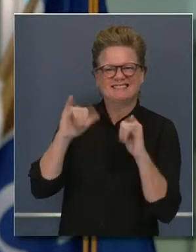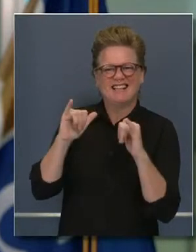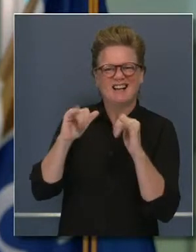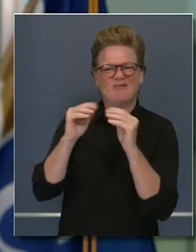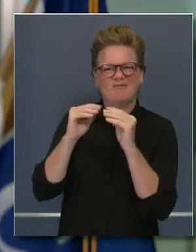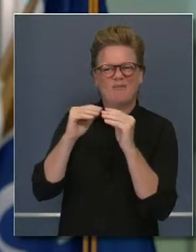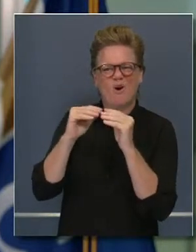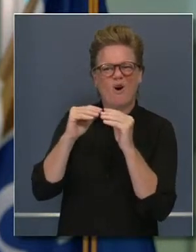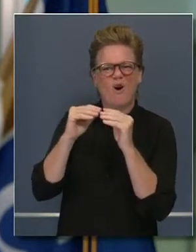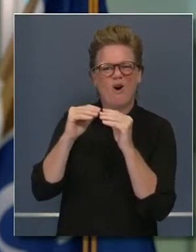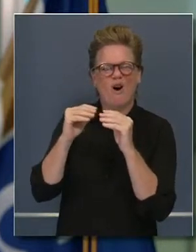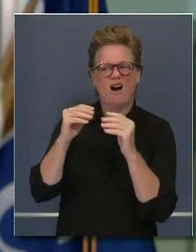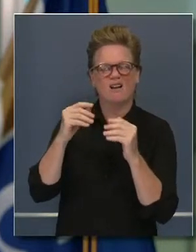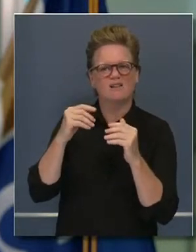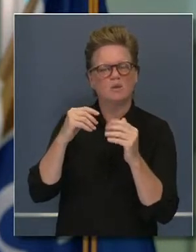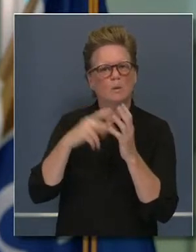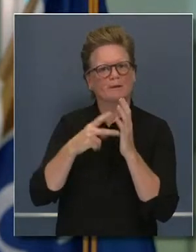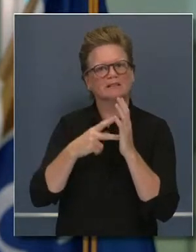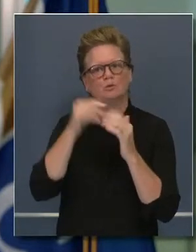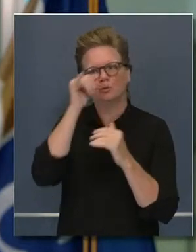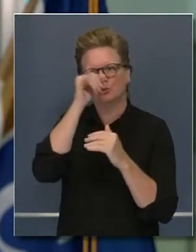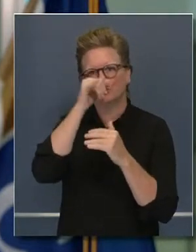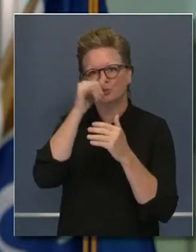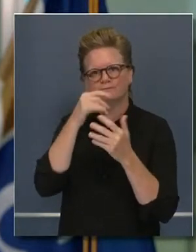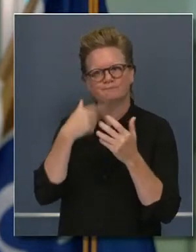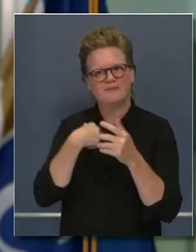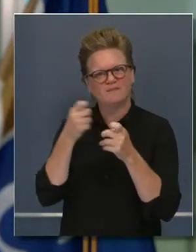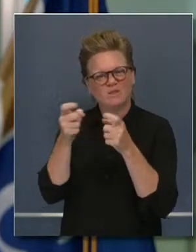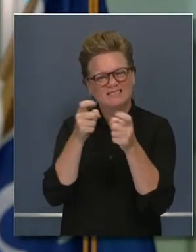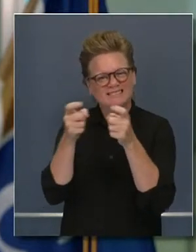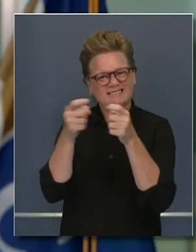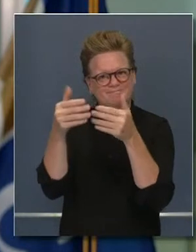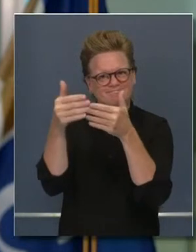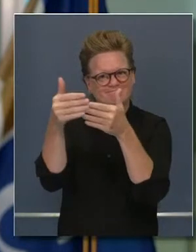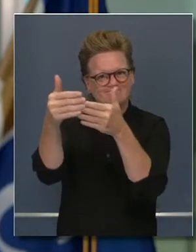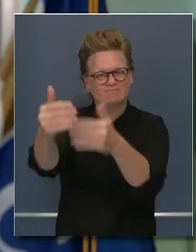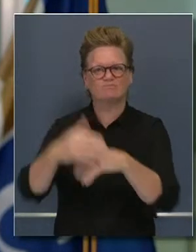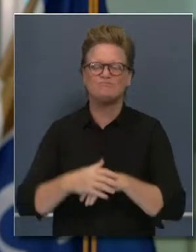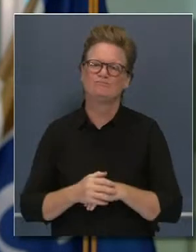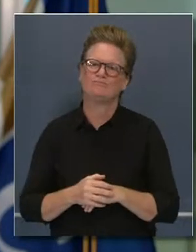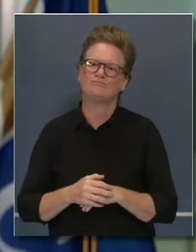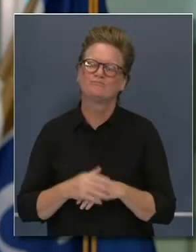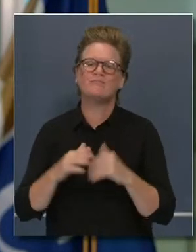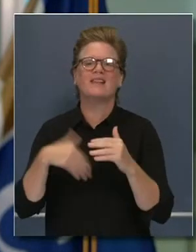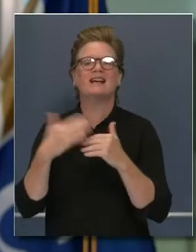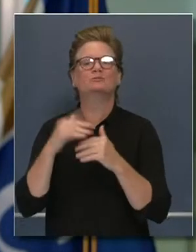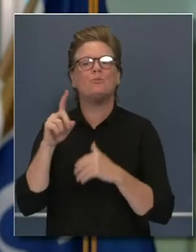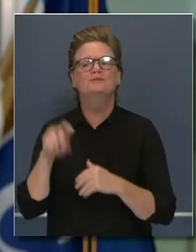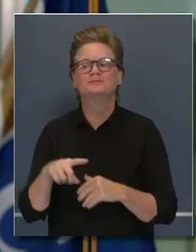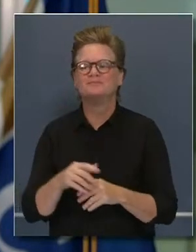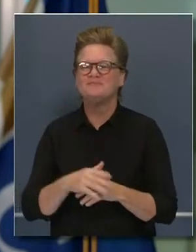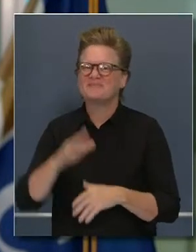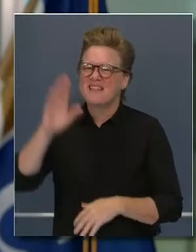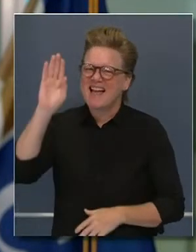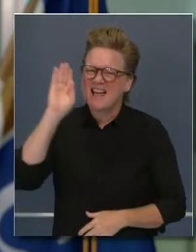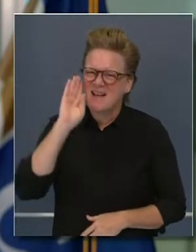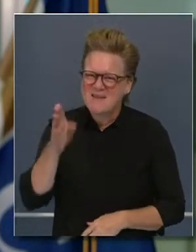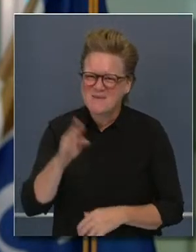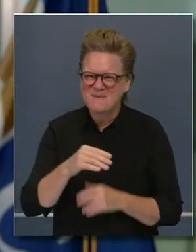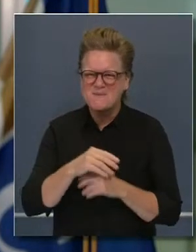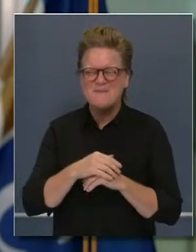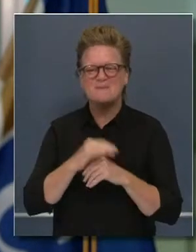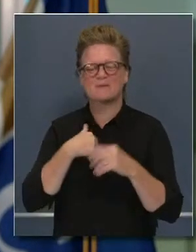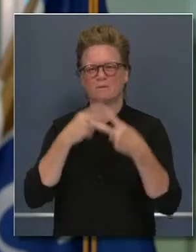Hi, Governor. My question is in two parts. When it comes to the reopening of indoors, is the decline